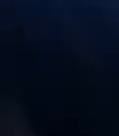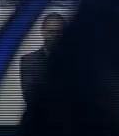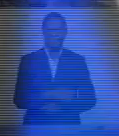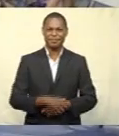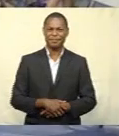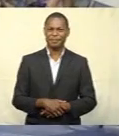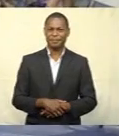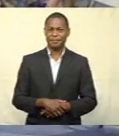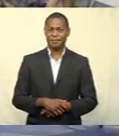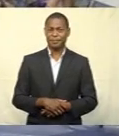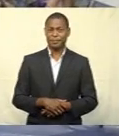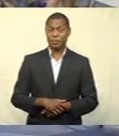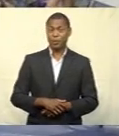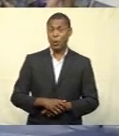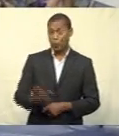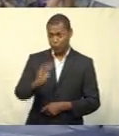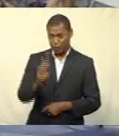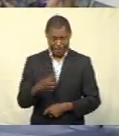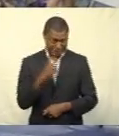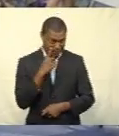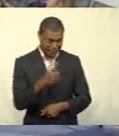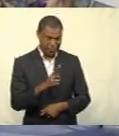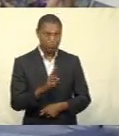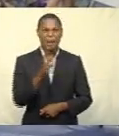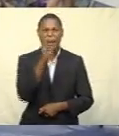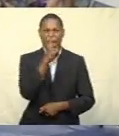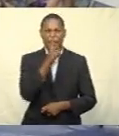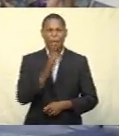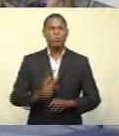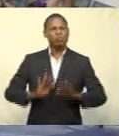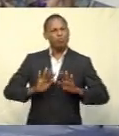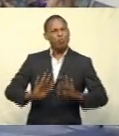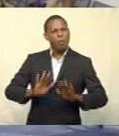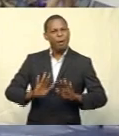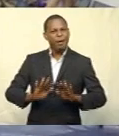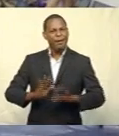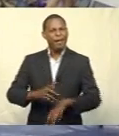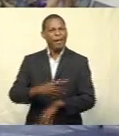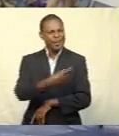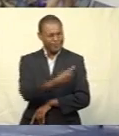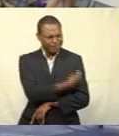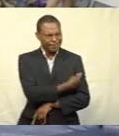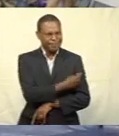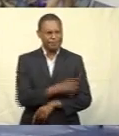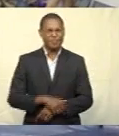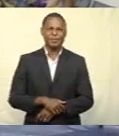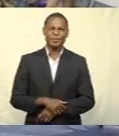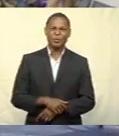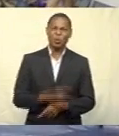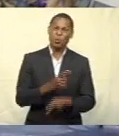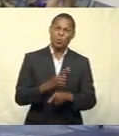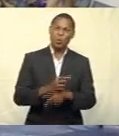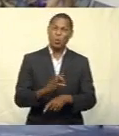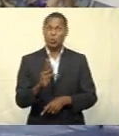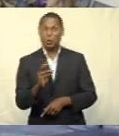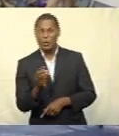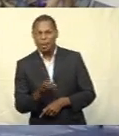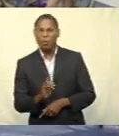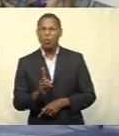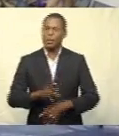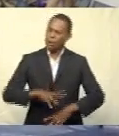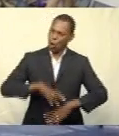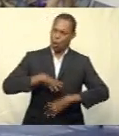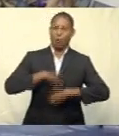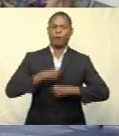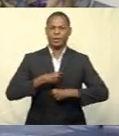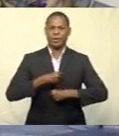you can see, people are still lining up here behind me waiting to get vaccinated. Now, we spoke to some Fijians earlier and they say they are confident and are